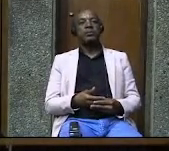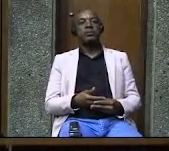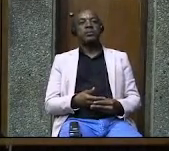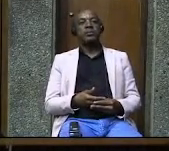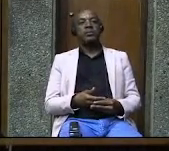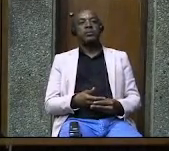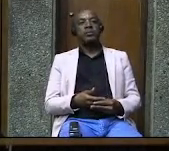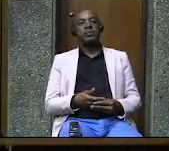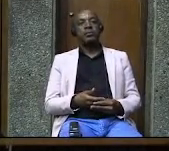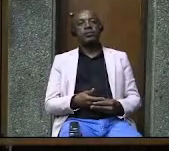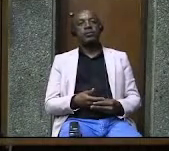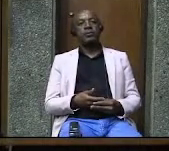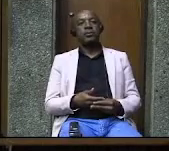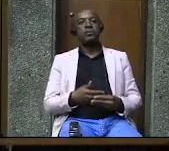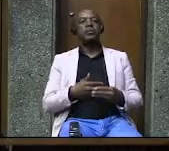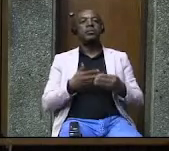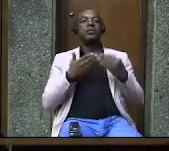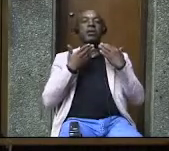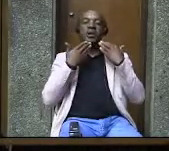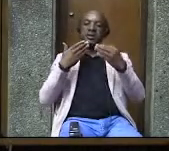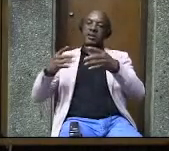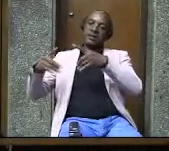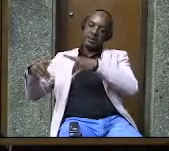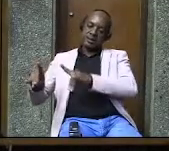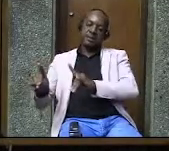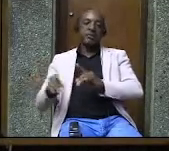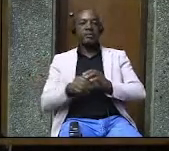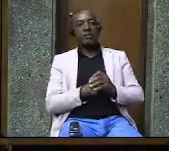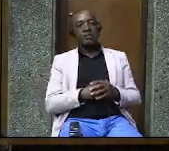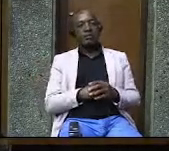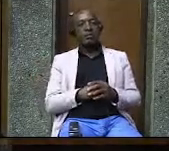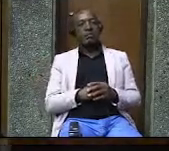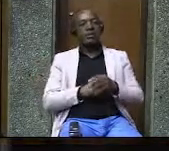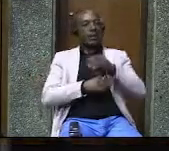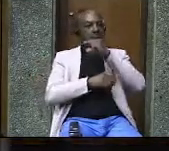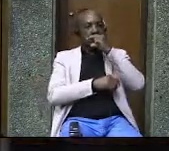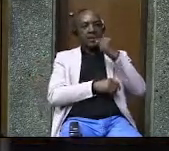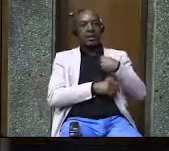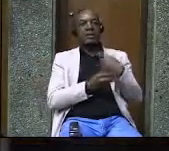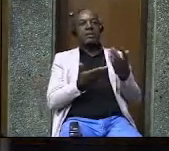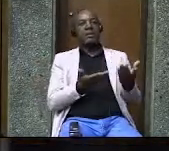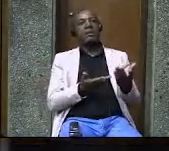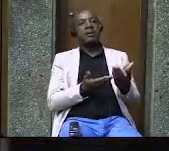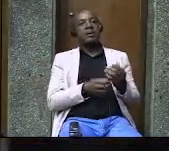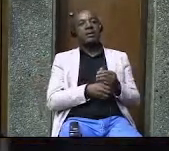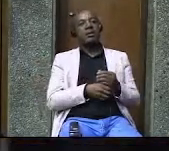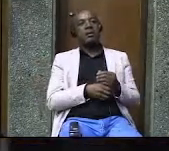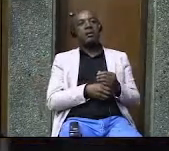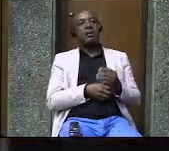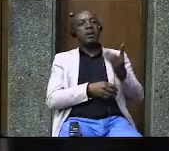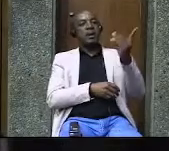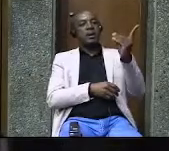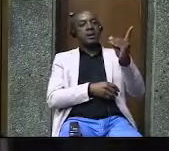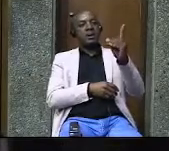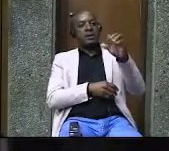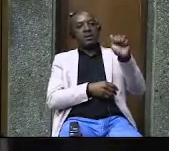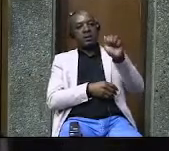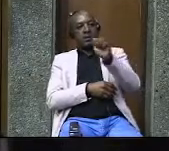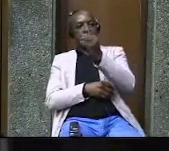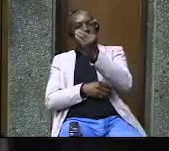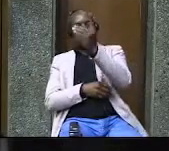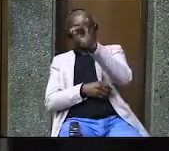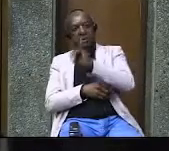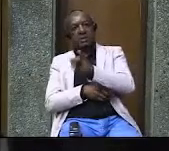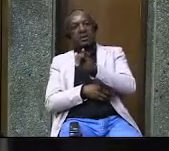Thank you, Chairperson, and my name is Dedi Mullo. Of course, I'm the resident of Sebokeng